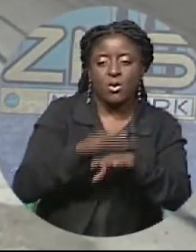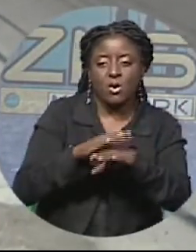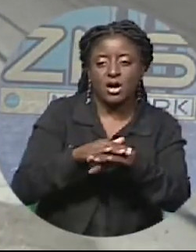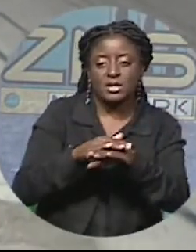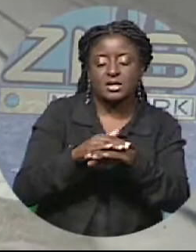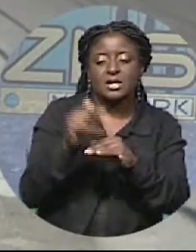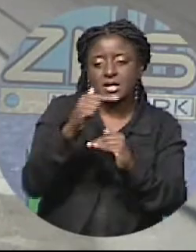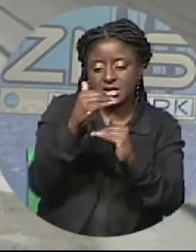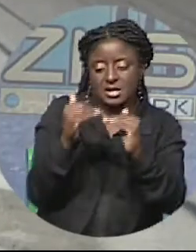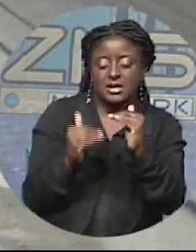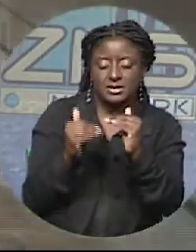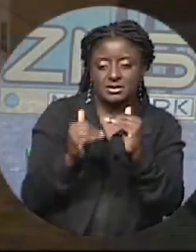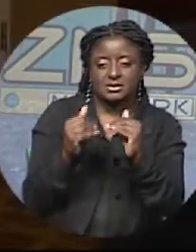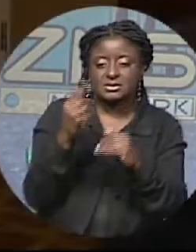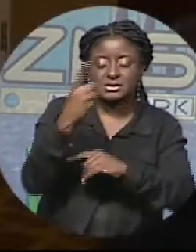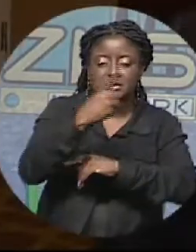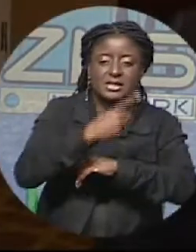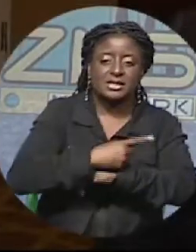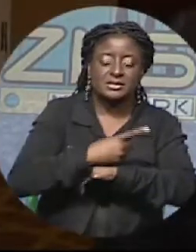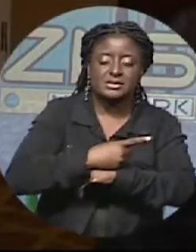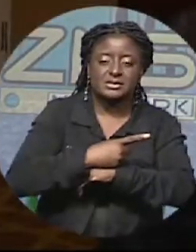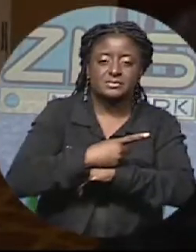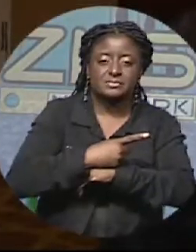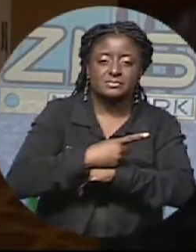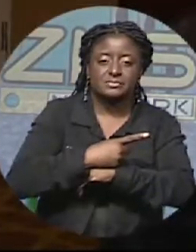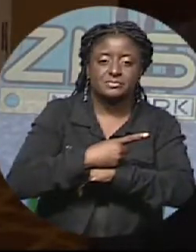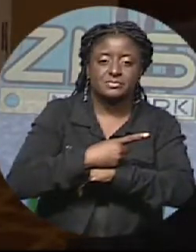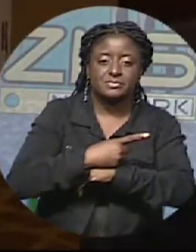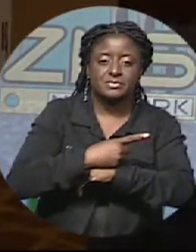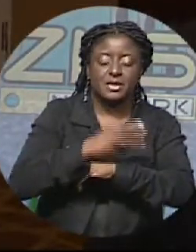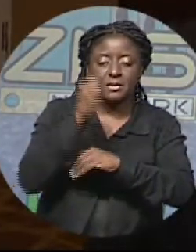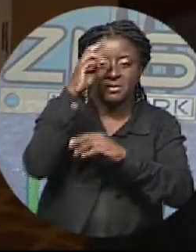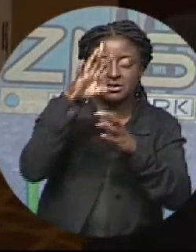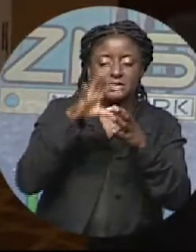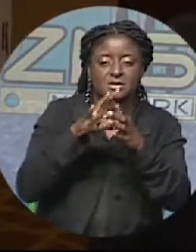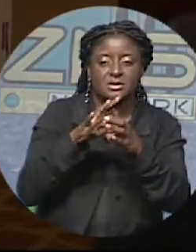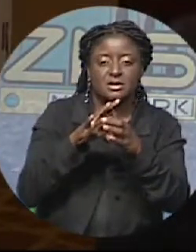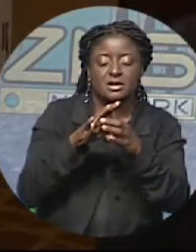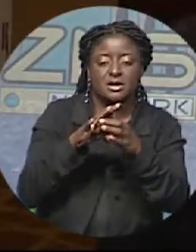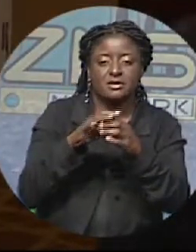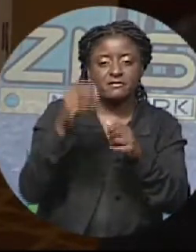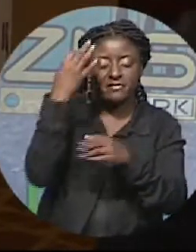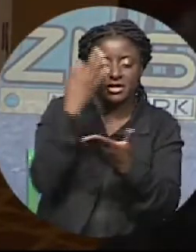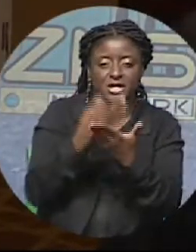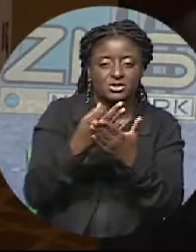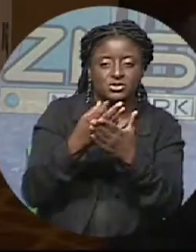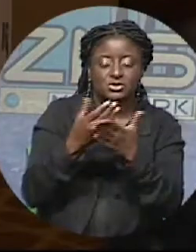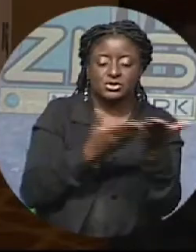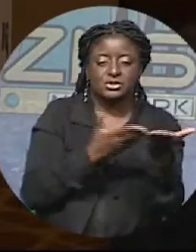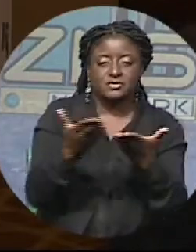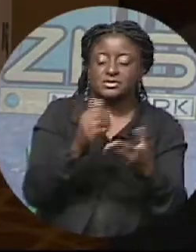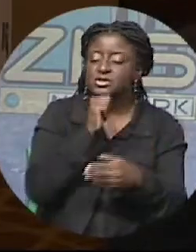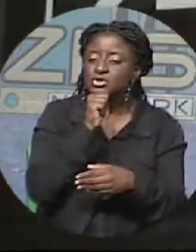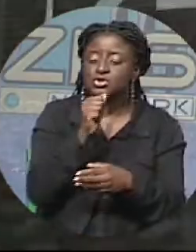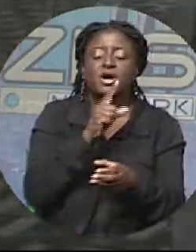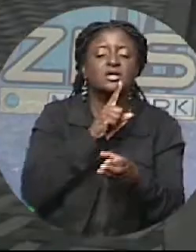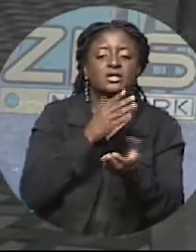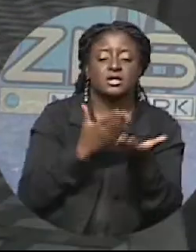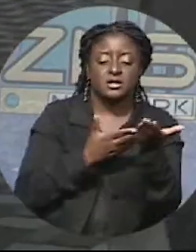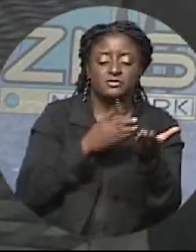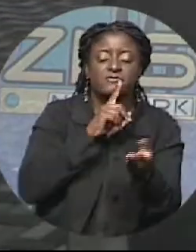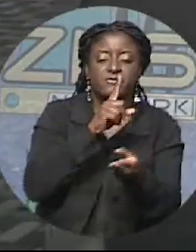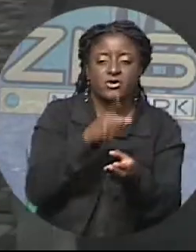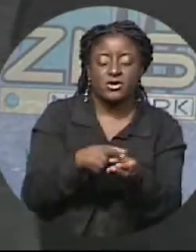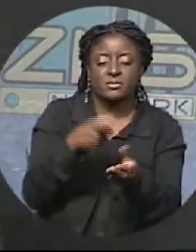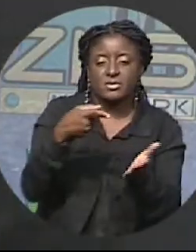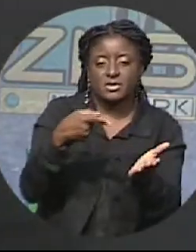Meanwhile, Minister of Financial Services Hope Strawn, while not confirming the layoff, said the banking industry is in a volatile